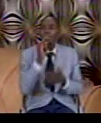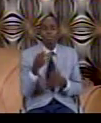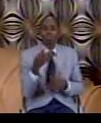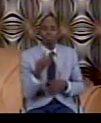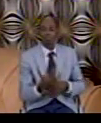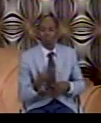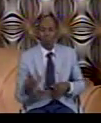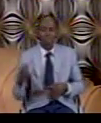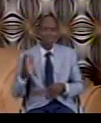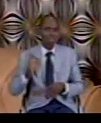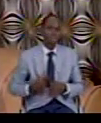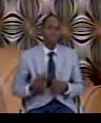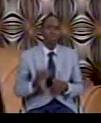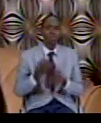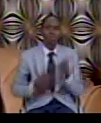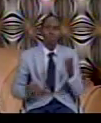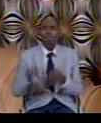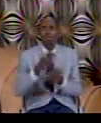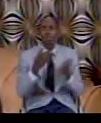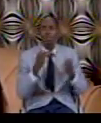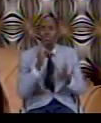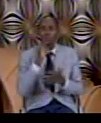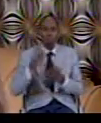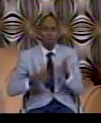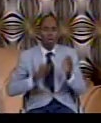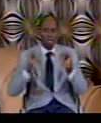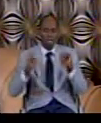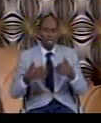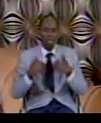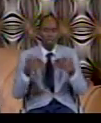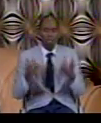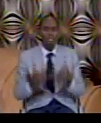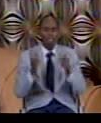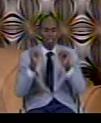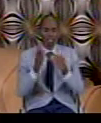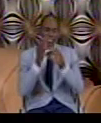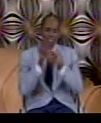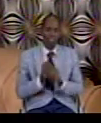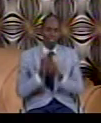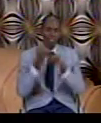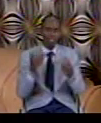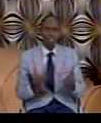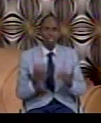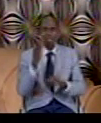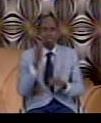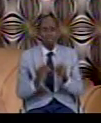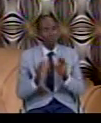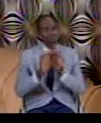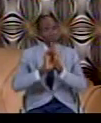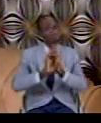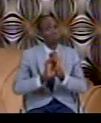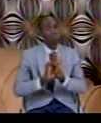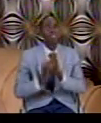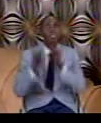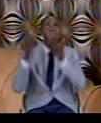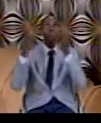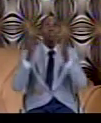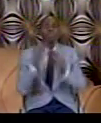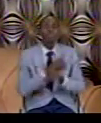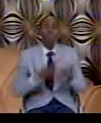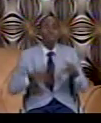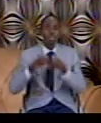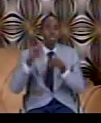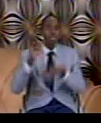All they are running after is what I can have now, what I can get now. And if they are, for example, serving the Lord in the